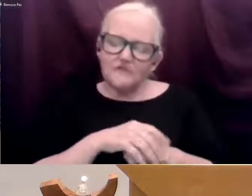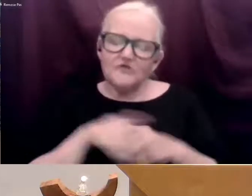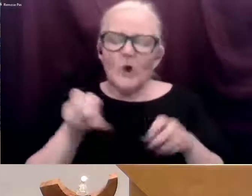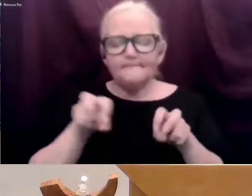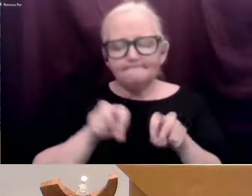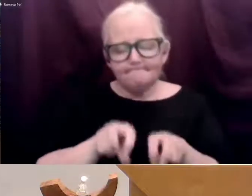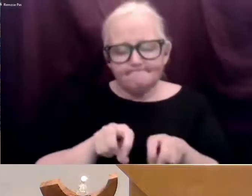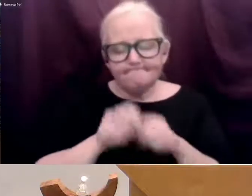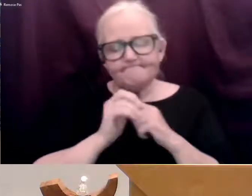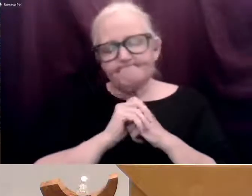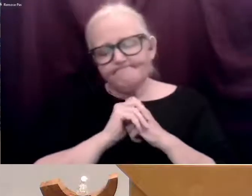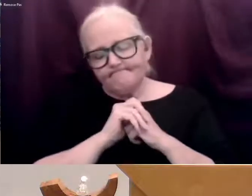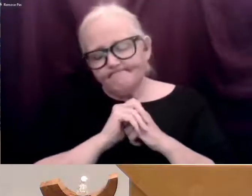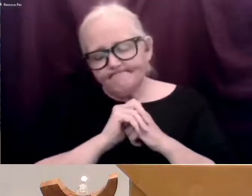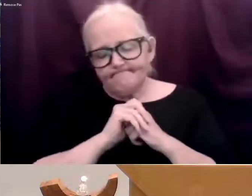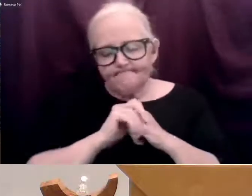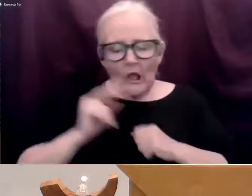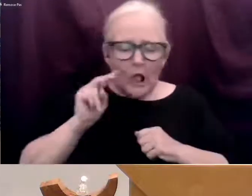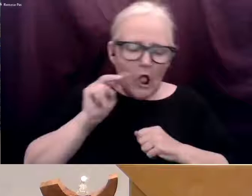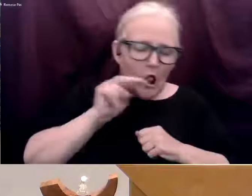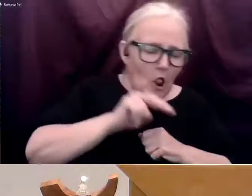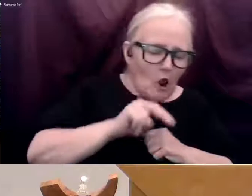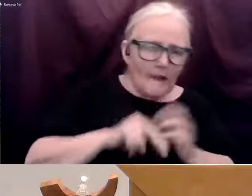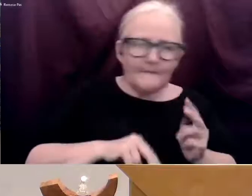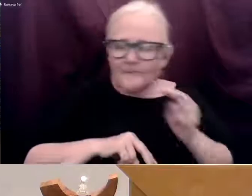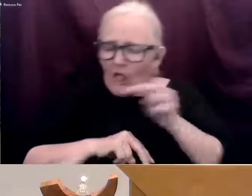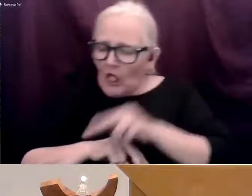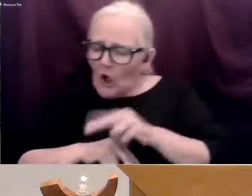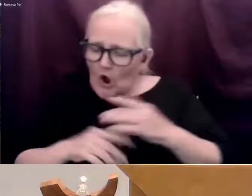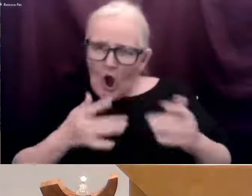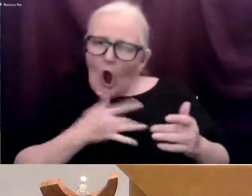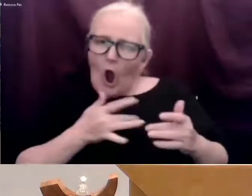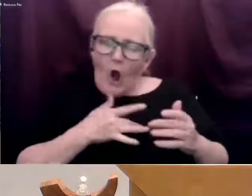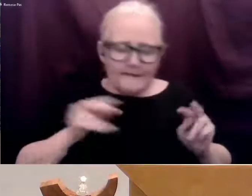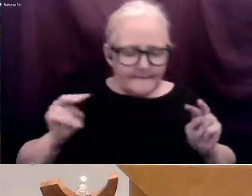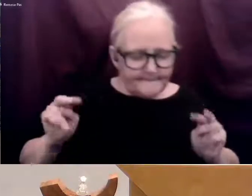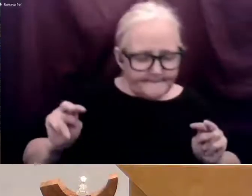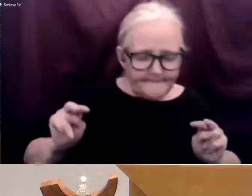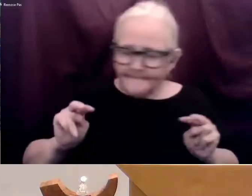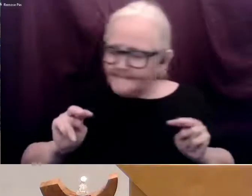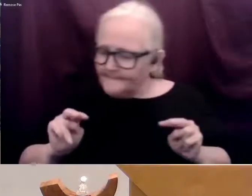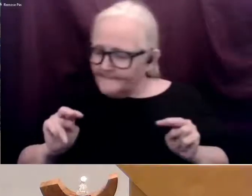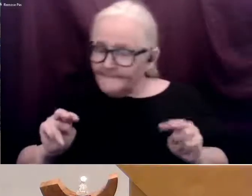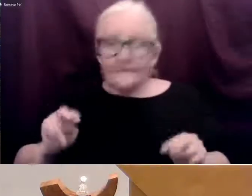two hearts on the table. And then Alex reached over